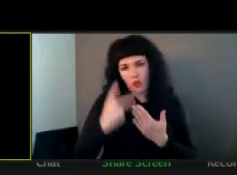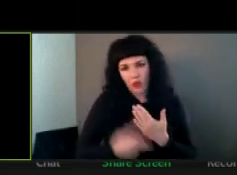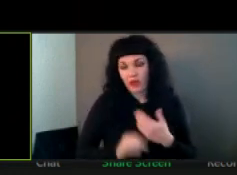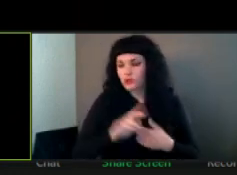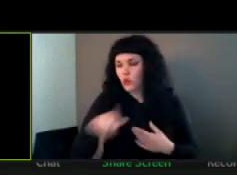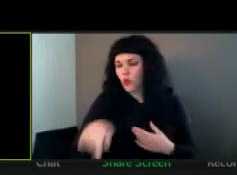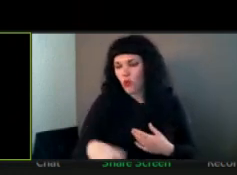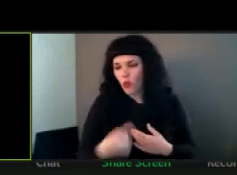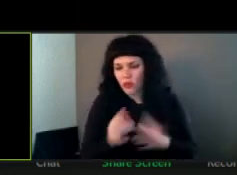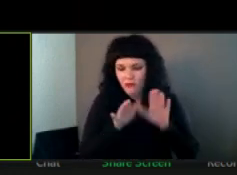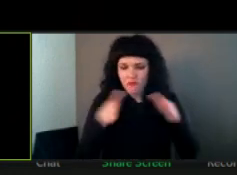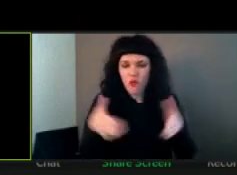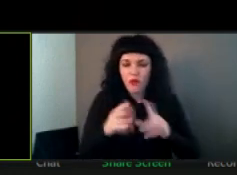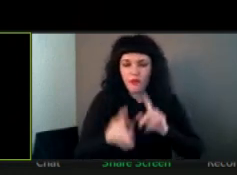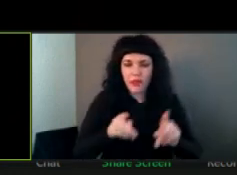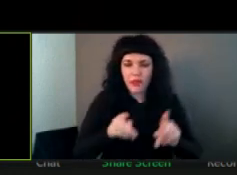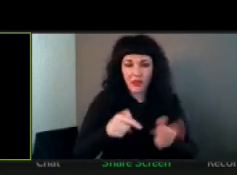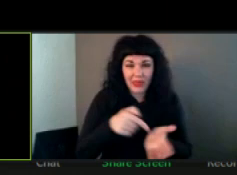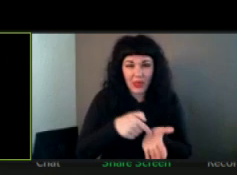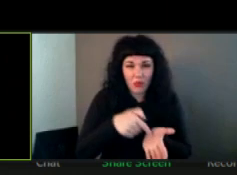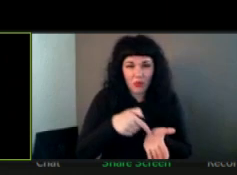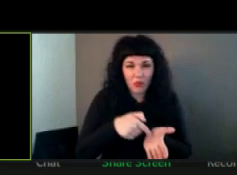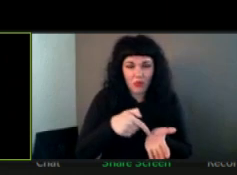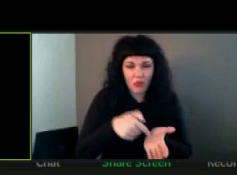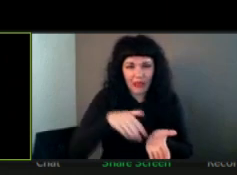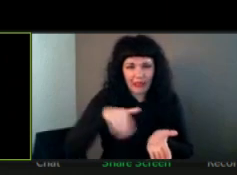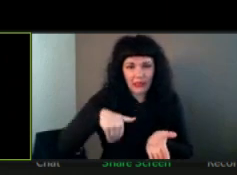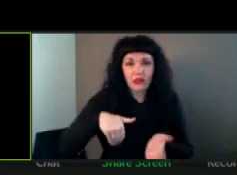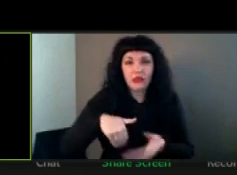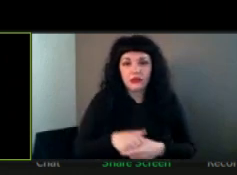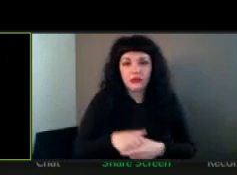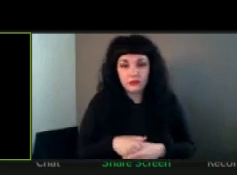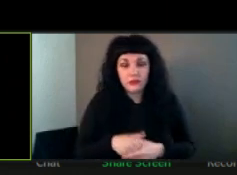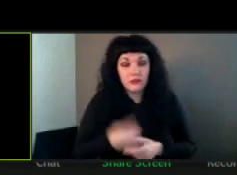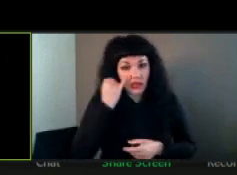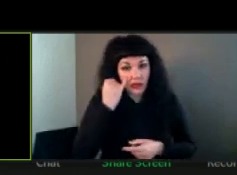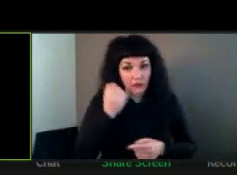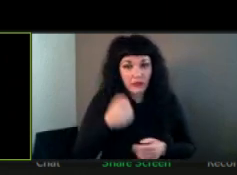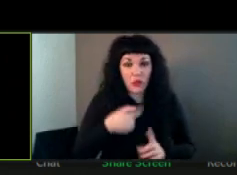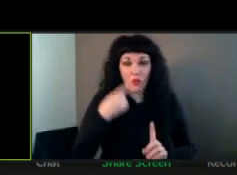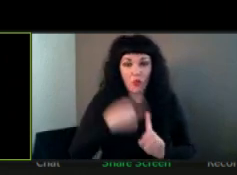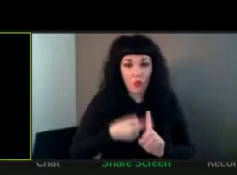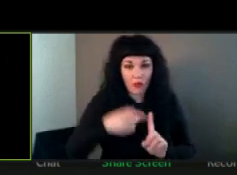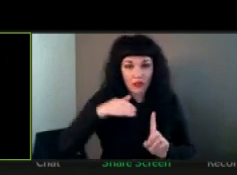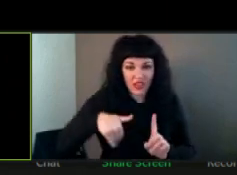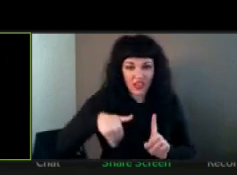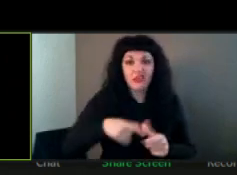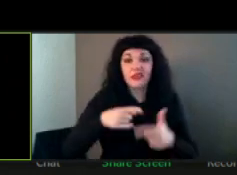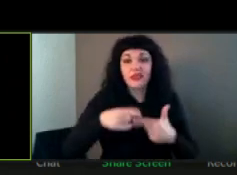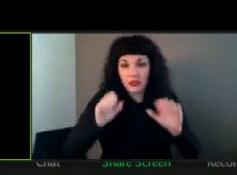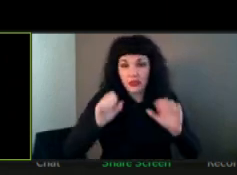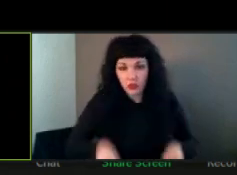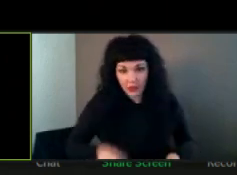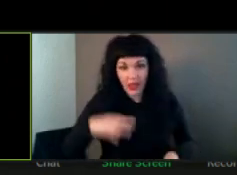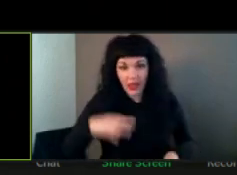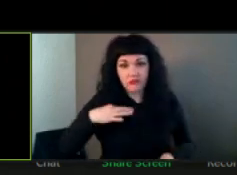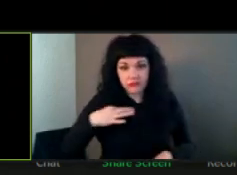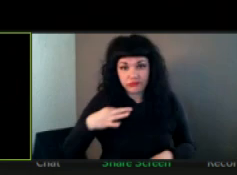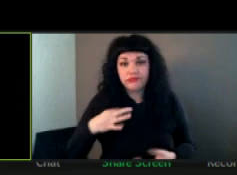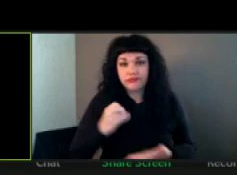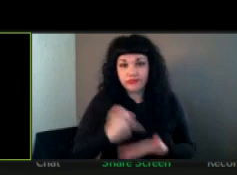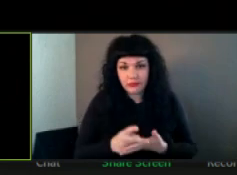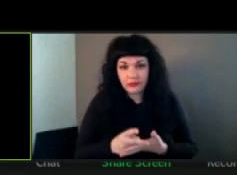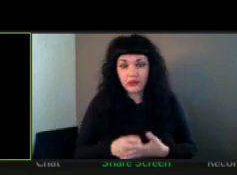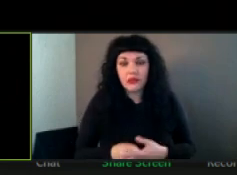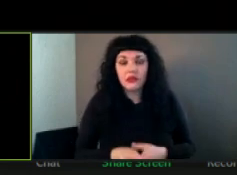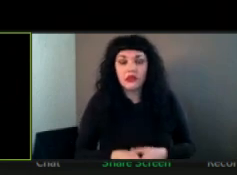that first month behind, then they can. The only thing out there that people can actually get and do not have arrears is home